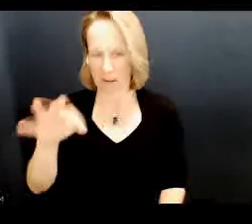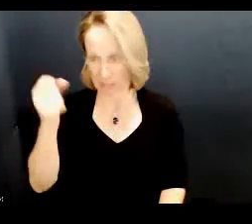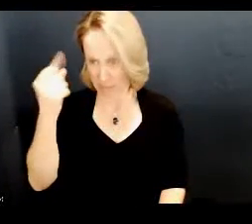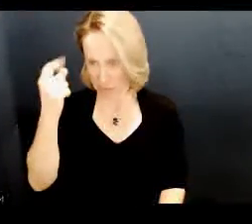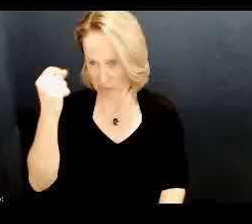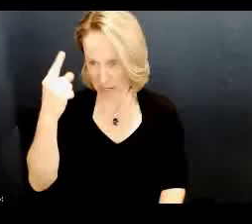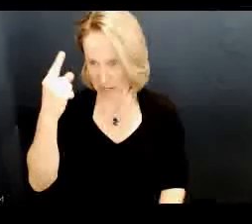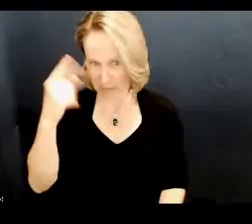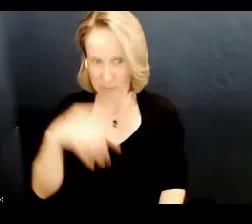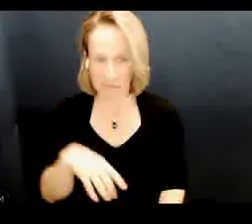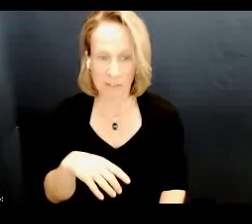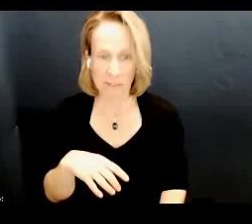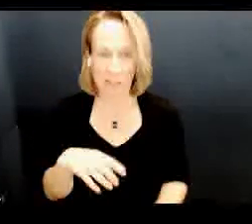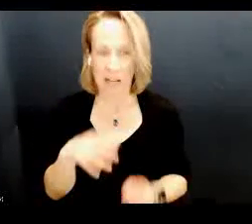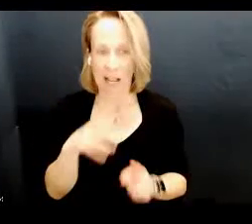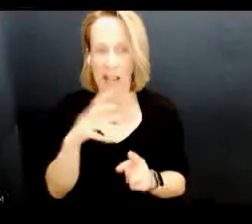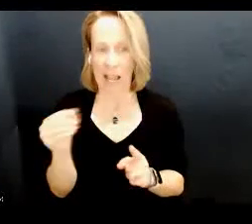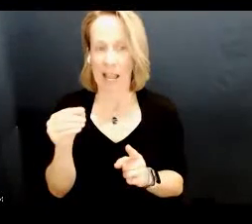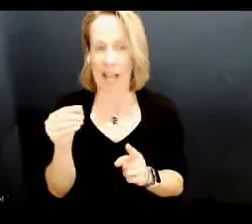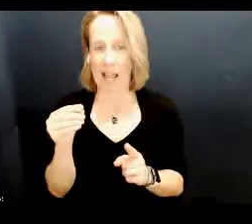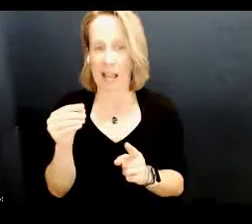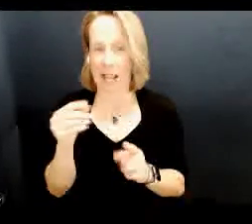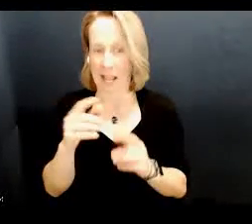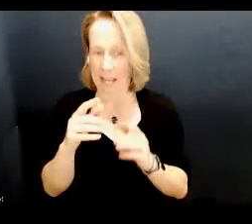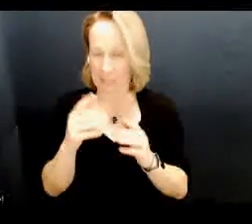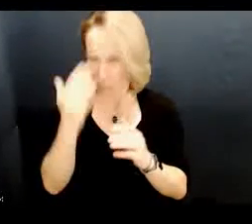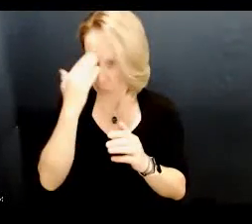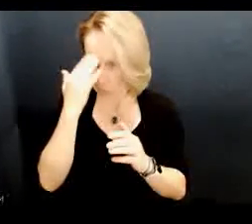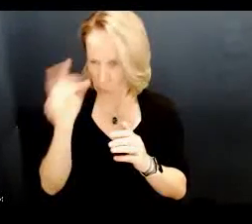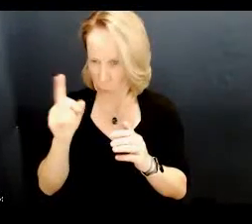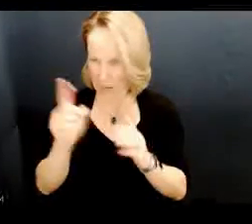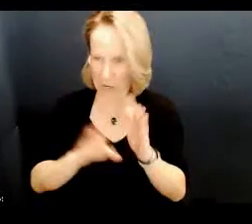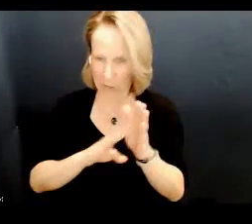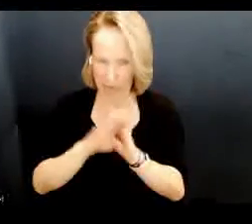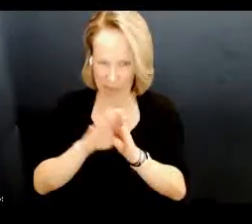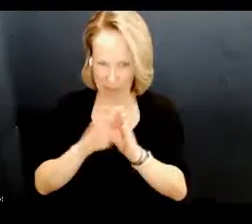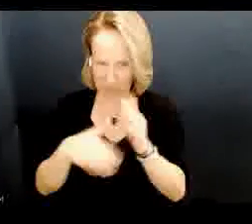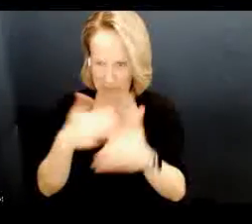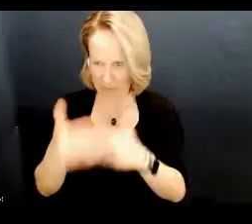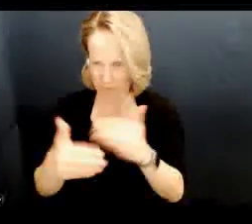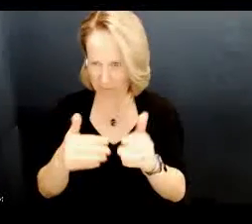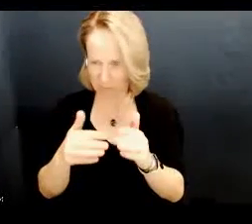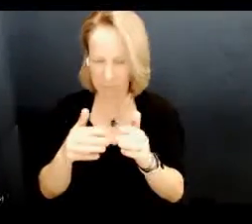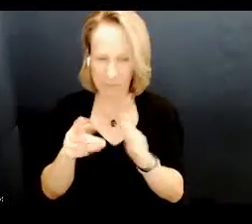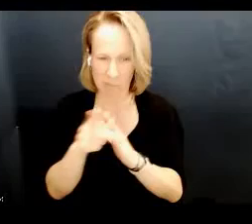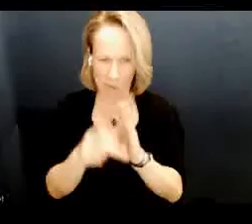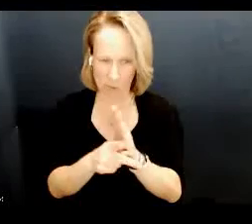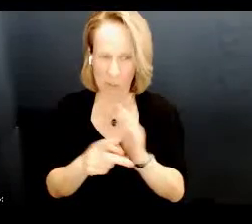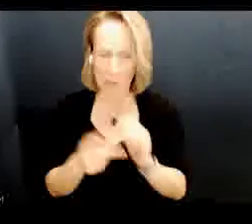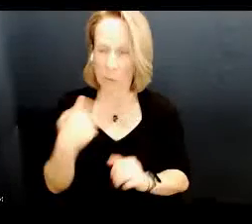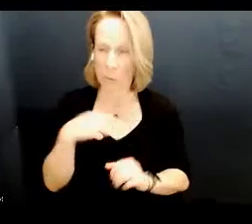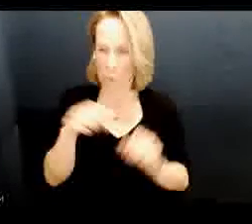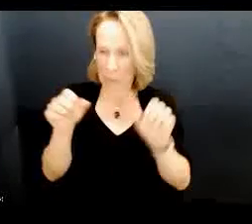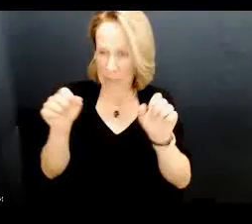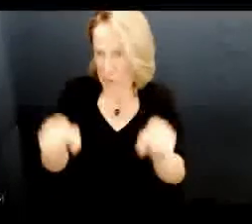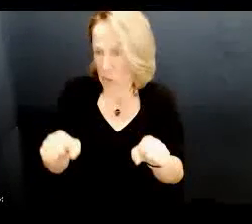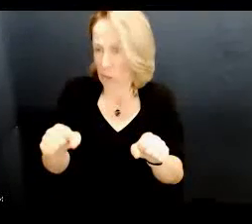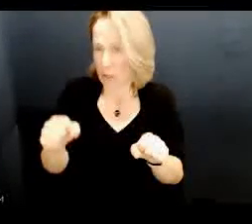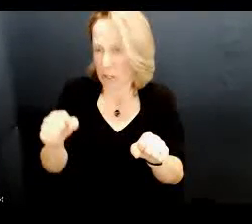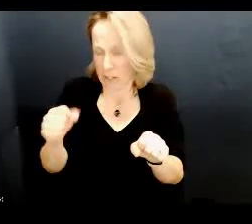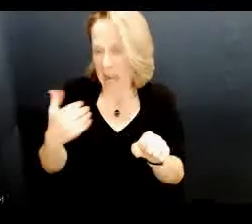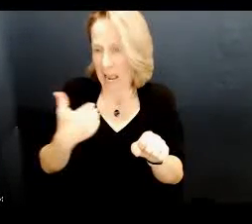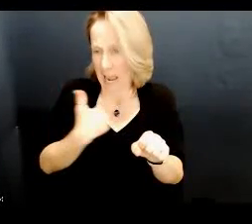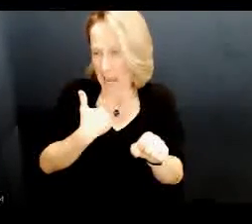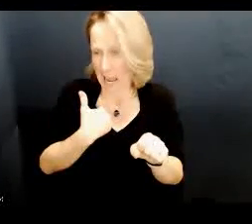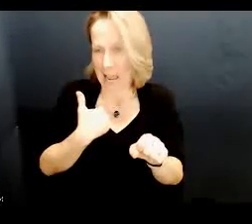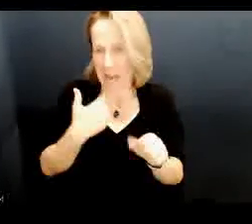gone on in the development of this protocol. We could consider having a public event or press conference